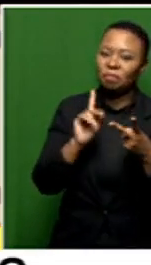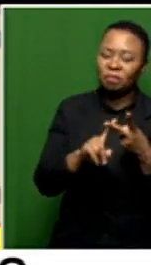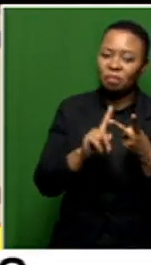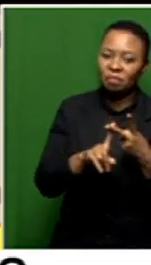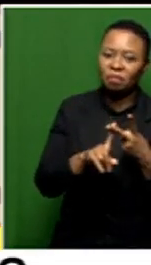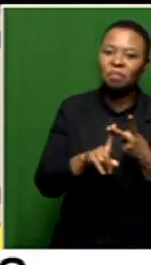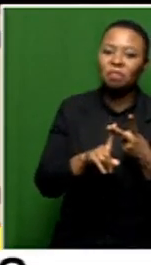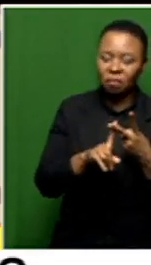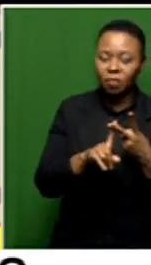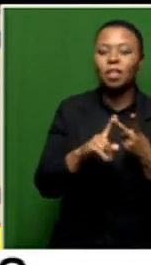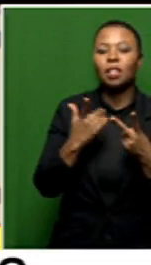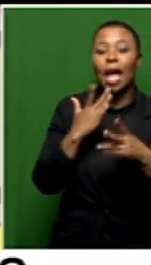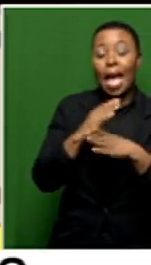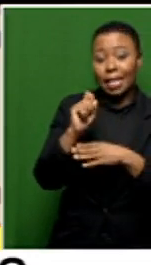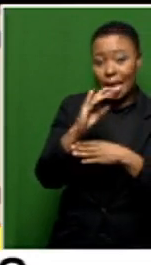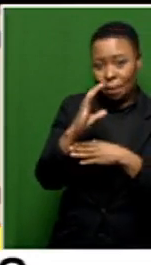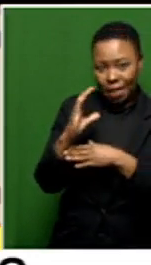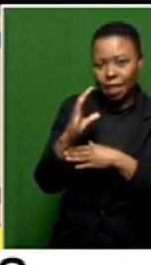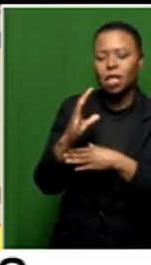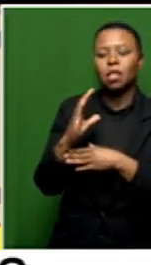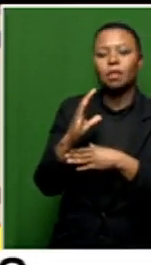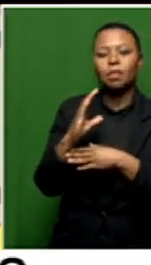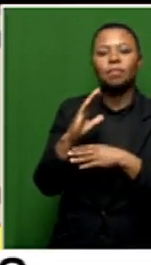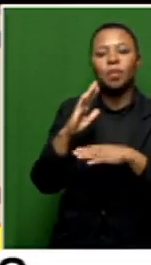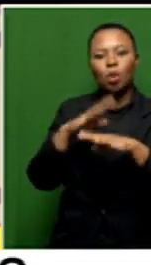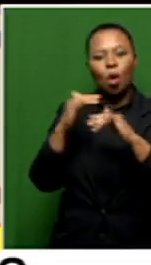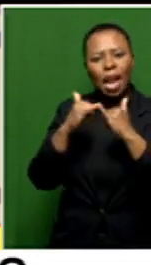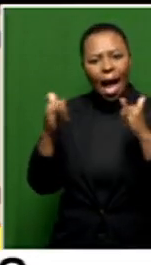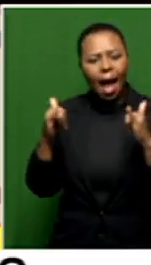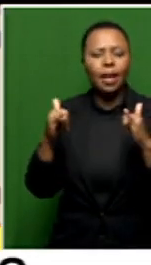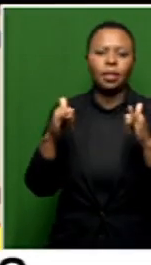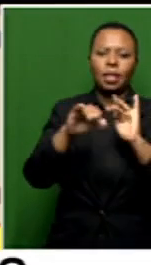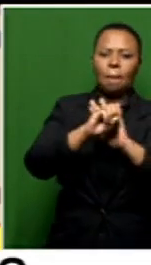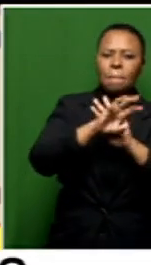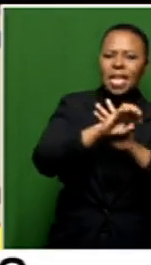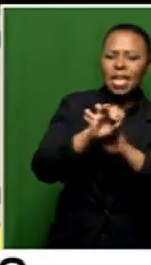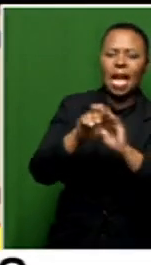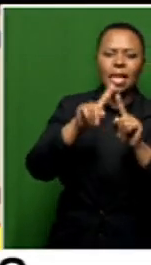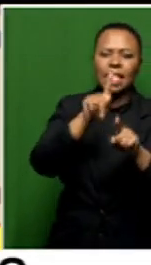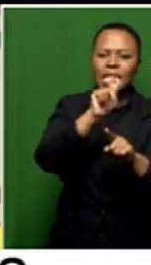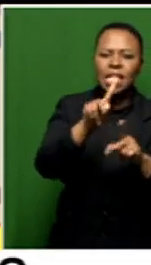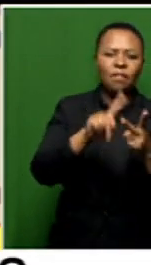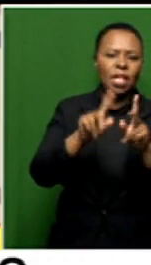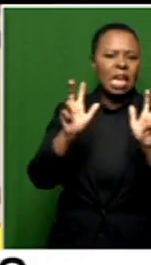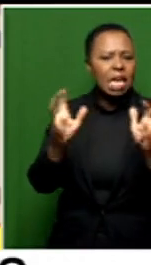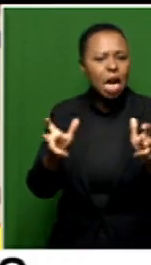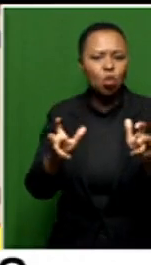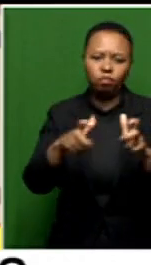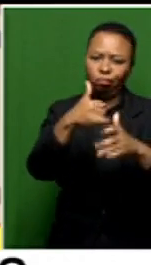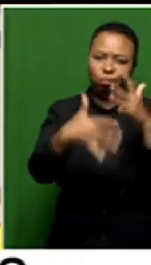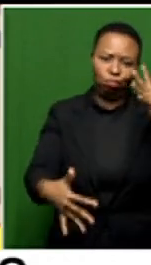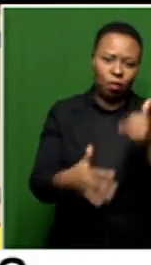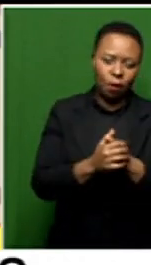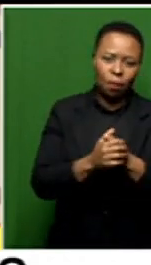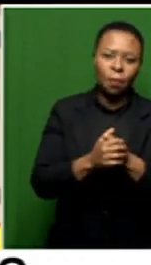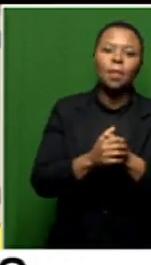We deal with the SABC in all its electronic media platforms, TV, radio, etc. But we